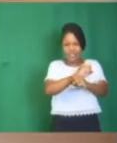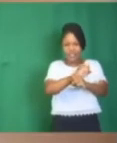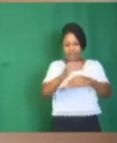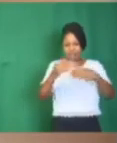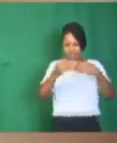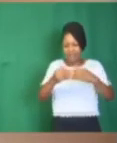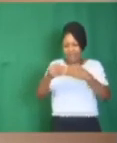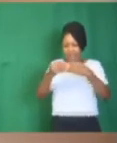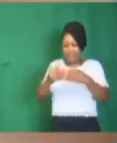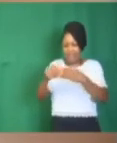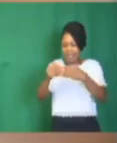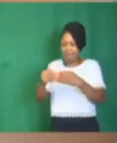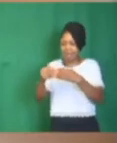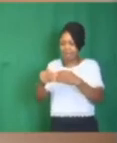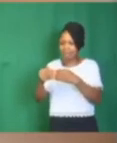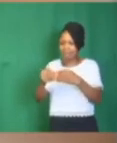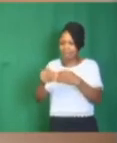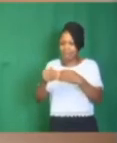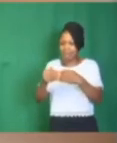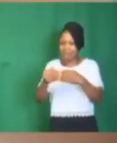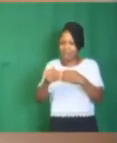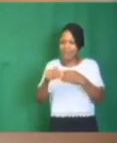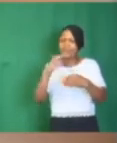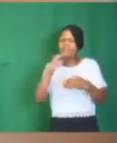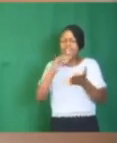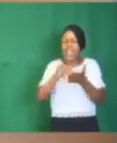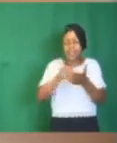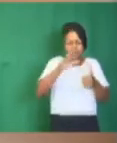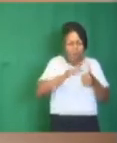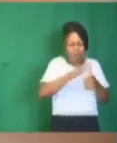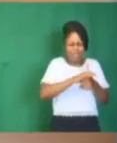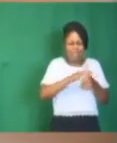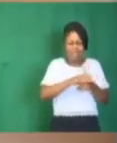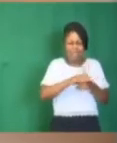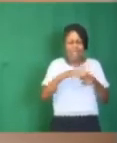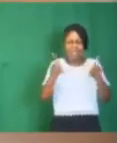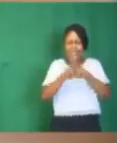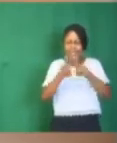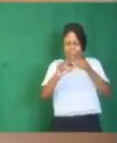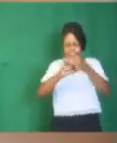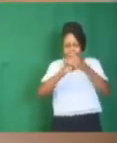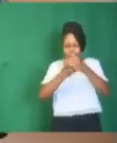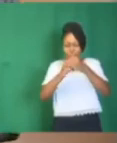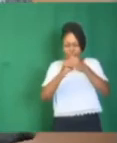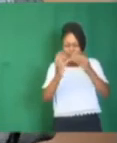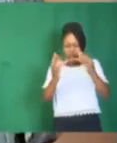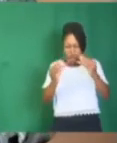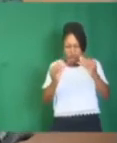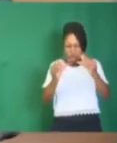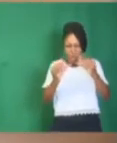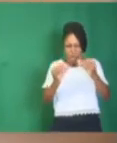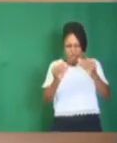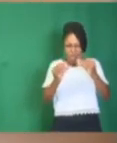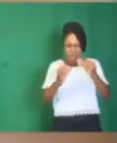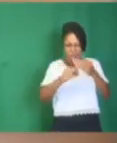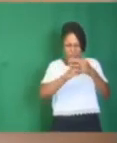skeletal system protects delicate or vital organs of the body, such as the brain. I am sure a lot of you have never seen the